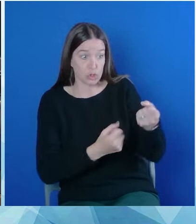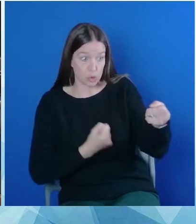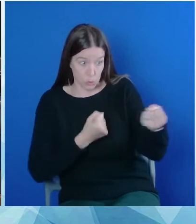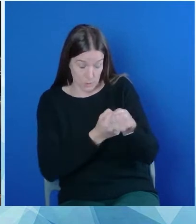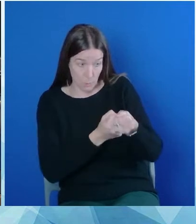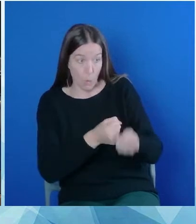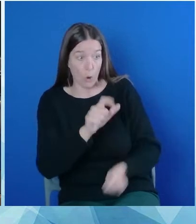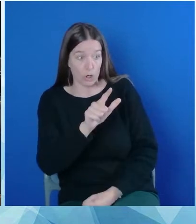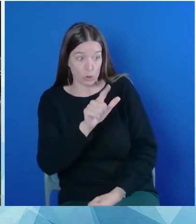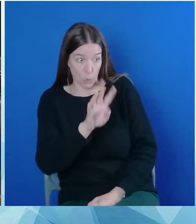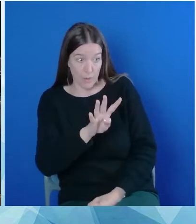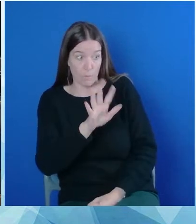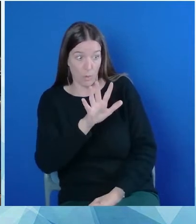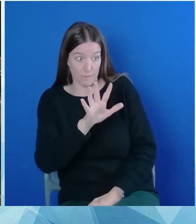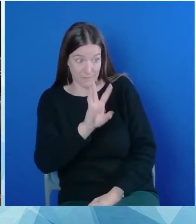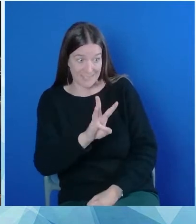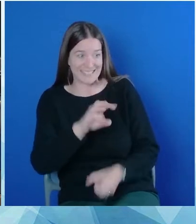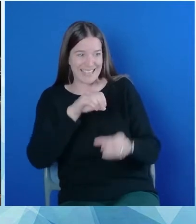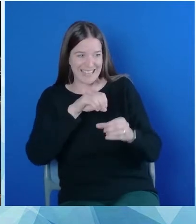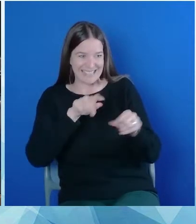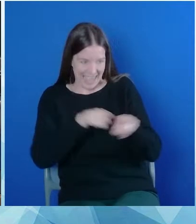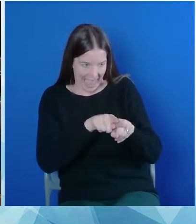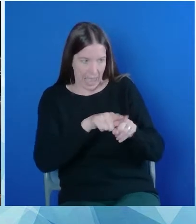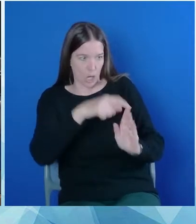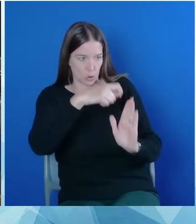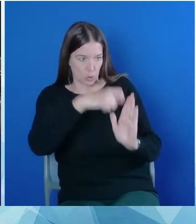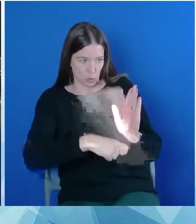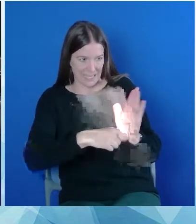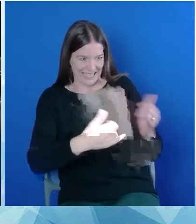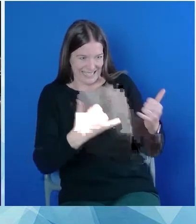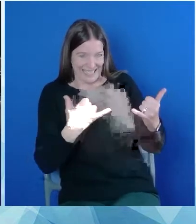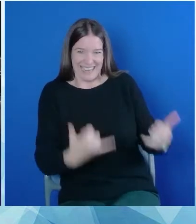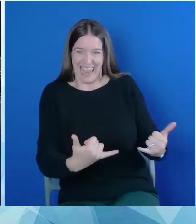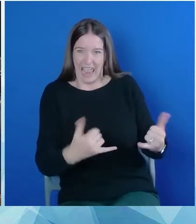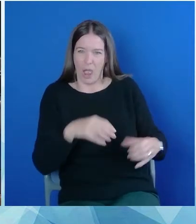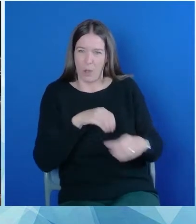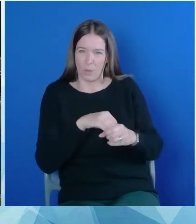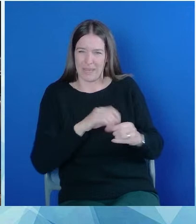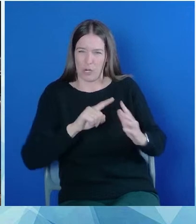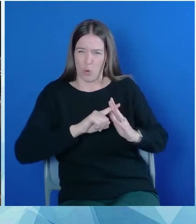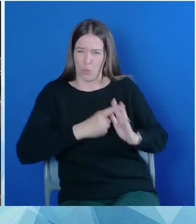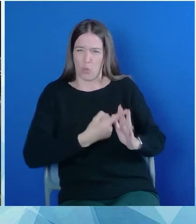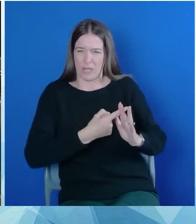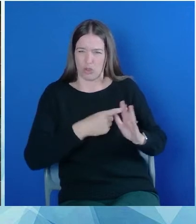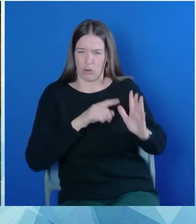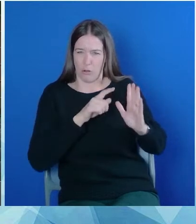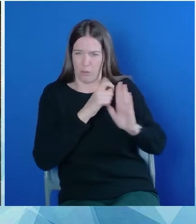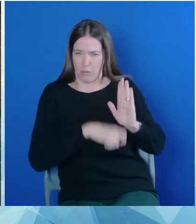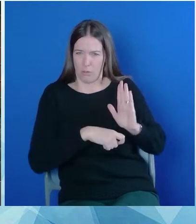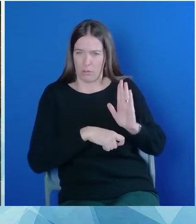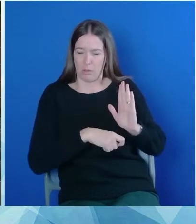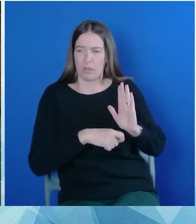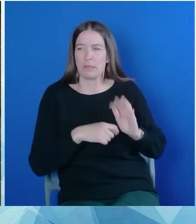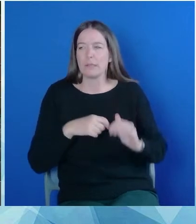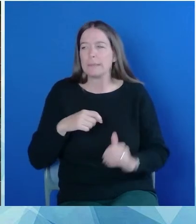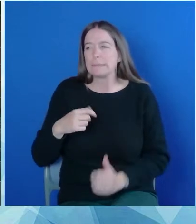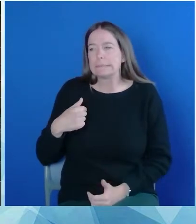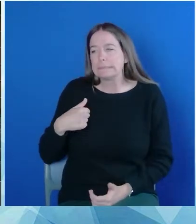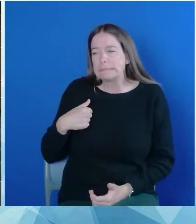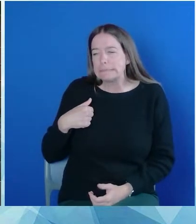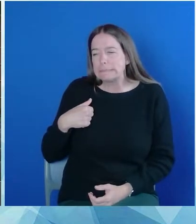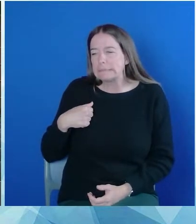its original form. Is that correct? I am actually not certain if because you